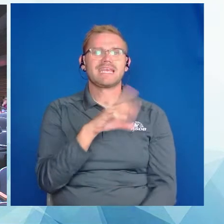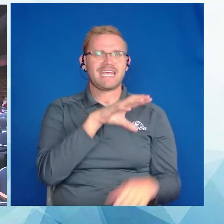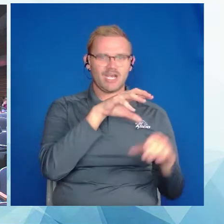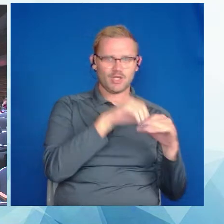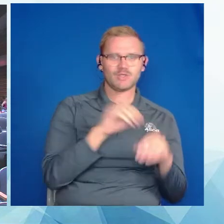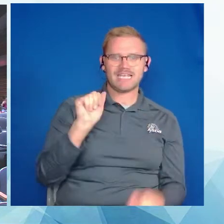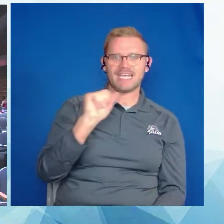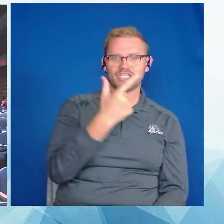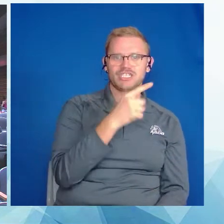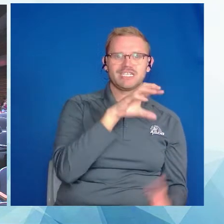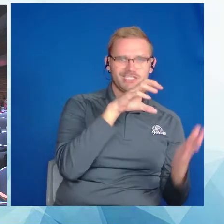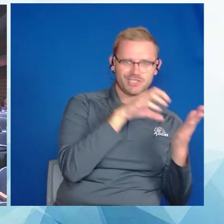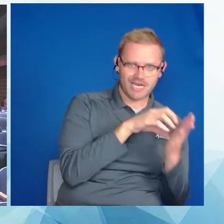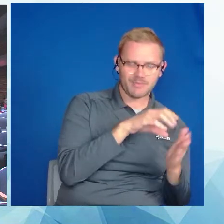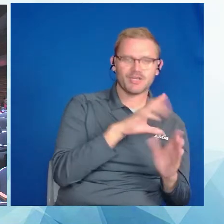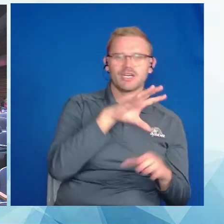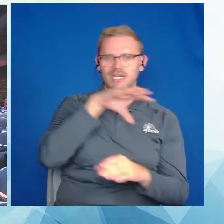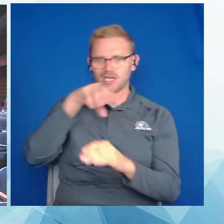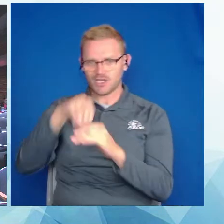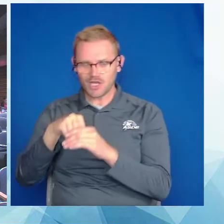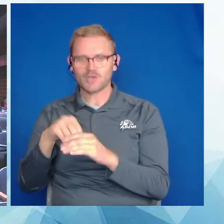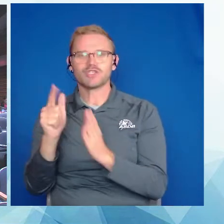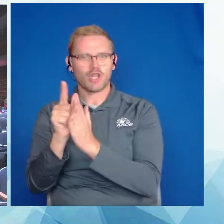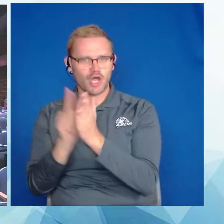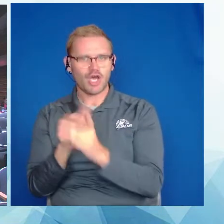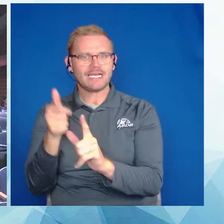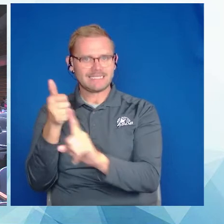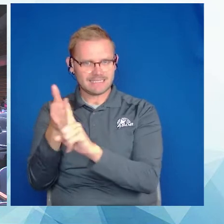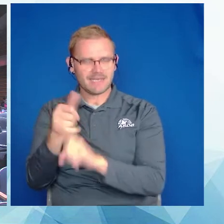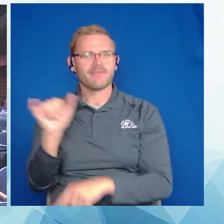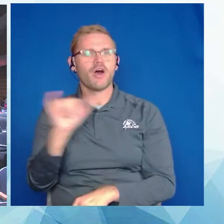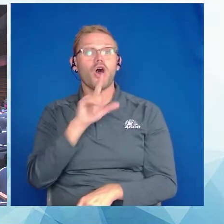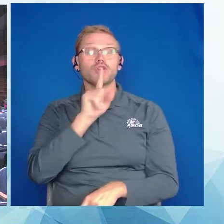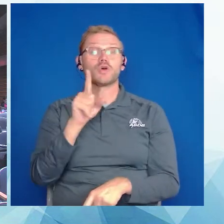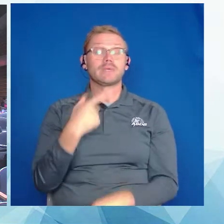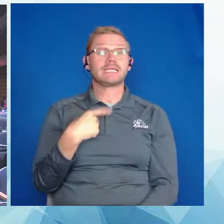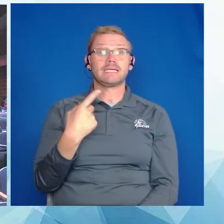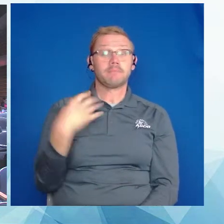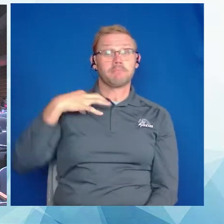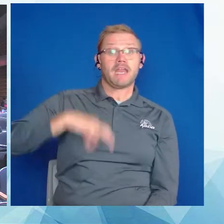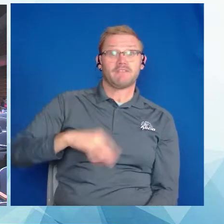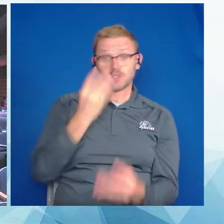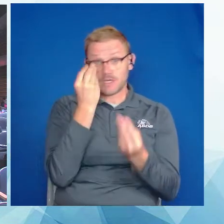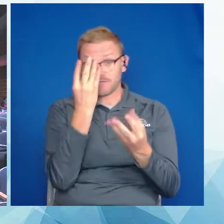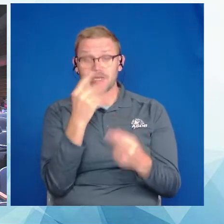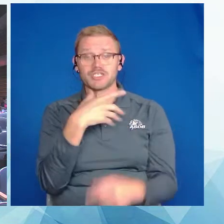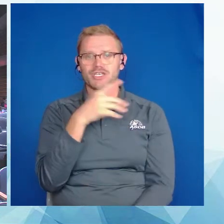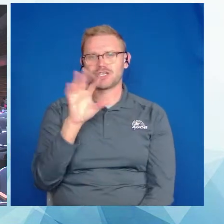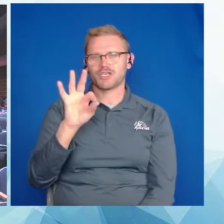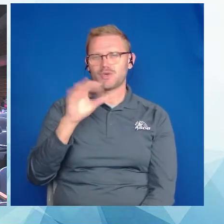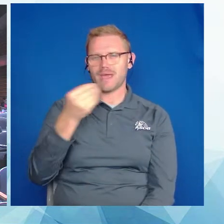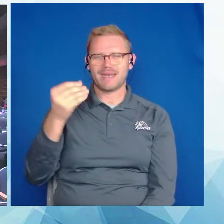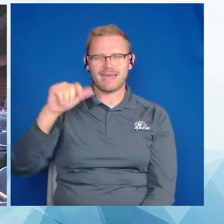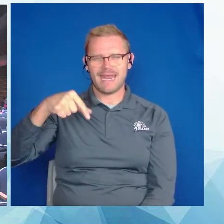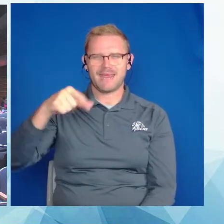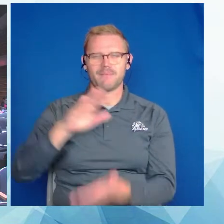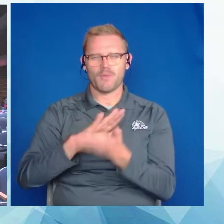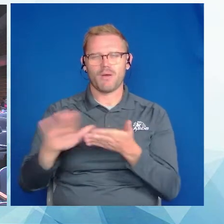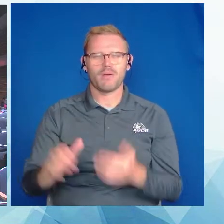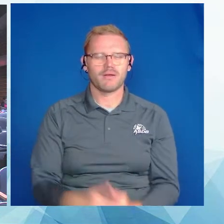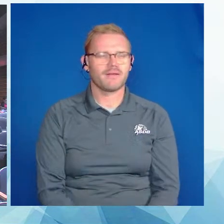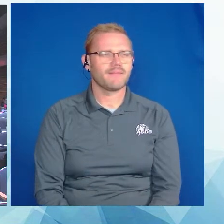chapter, they include the statute itself, and they include very useful and helpful questions and answers.